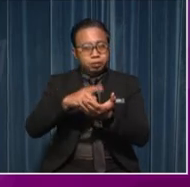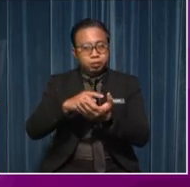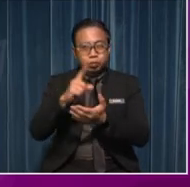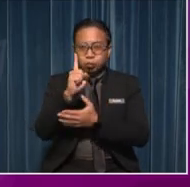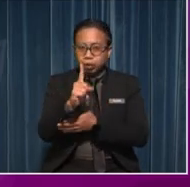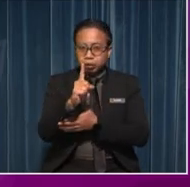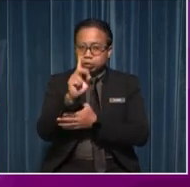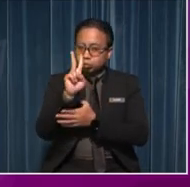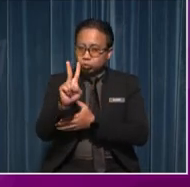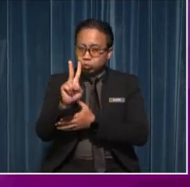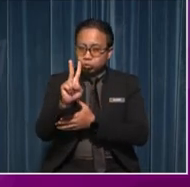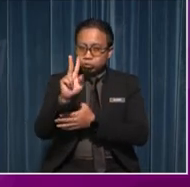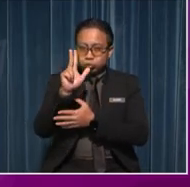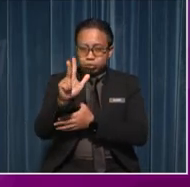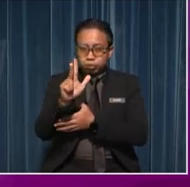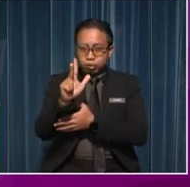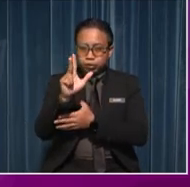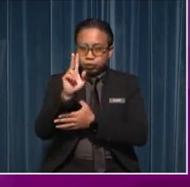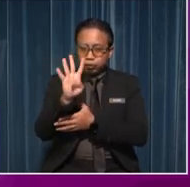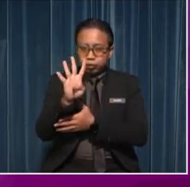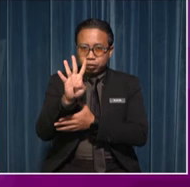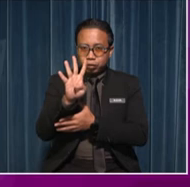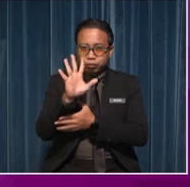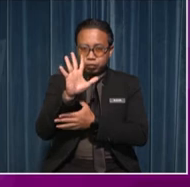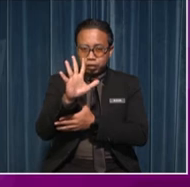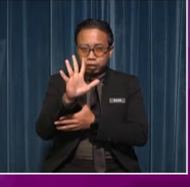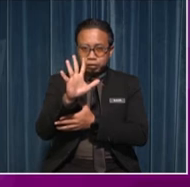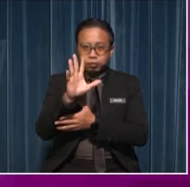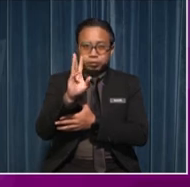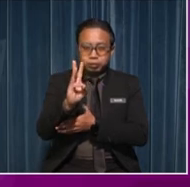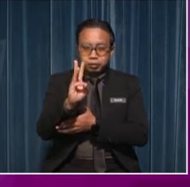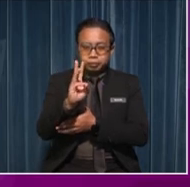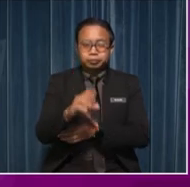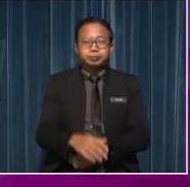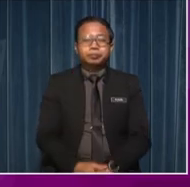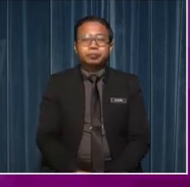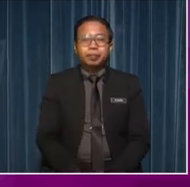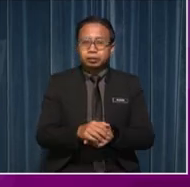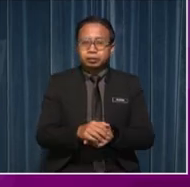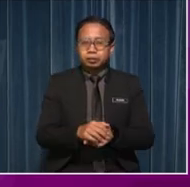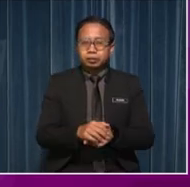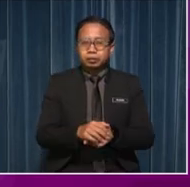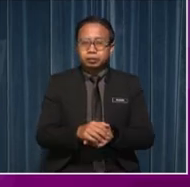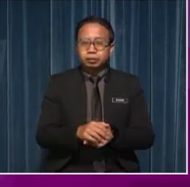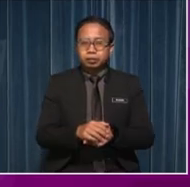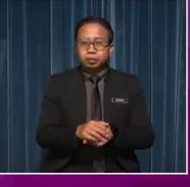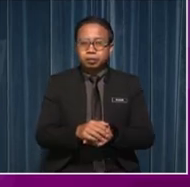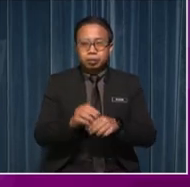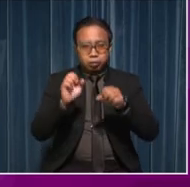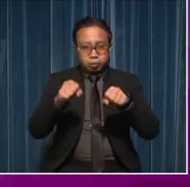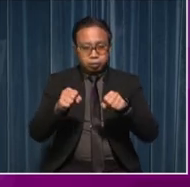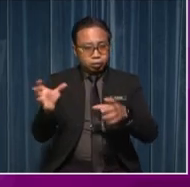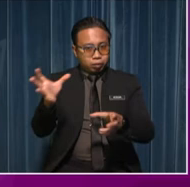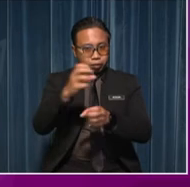1, 2, 3, 4, 5, 6. Here we can